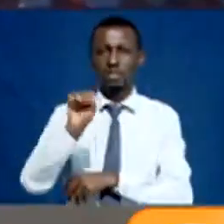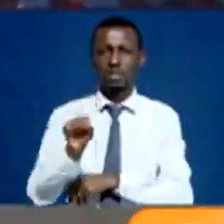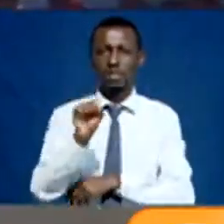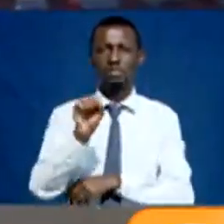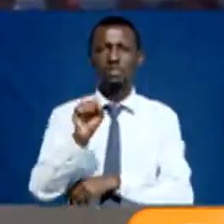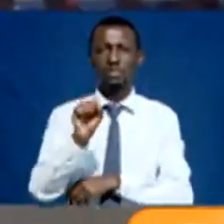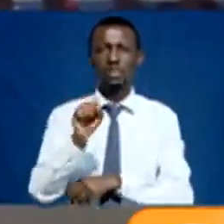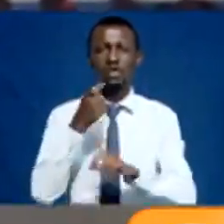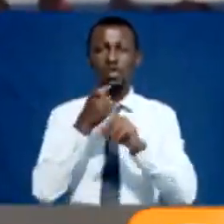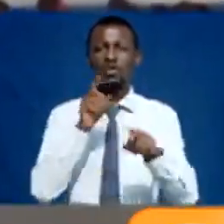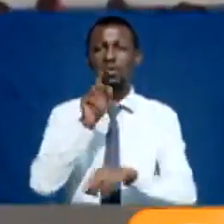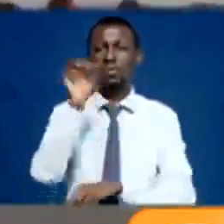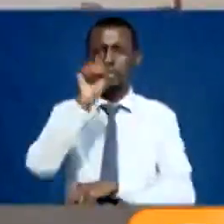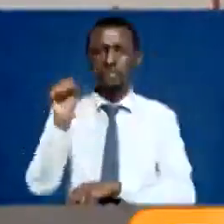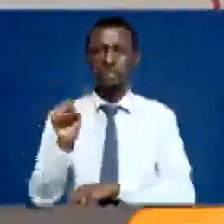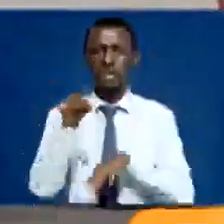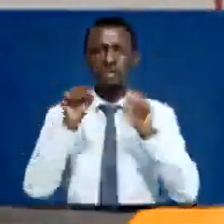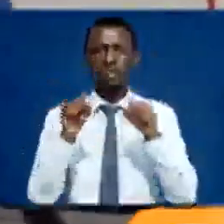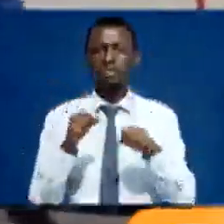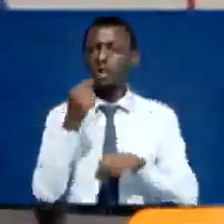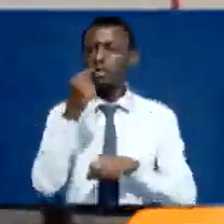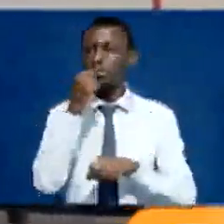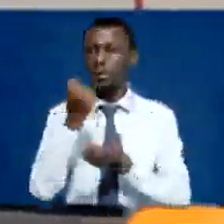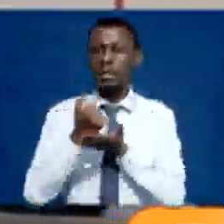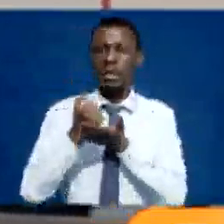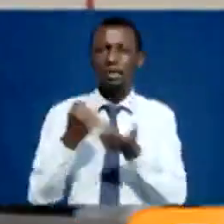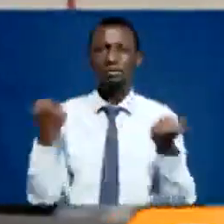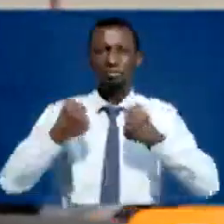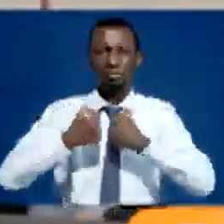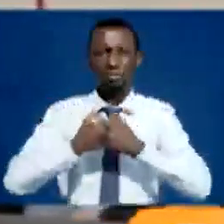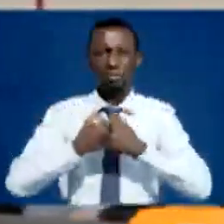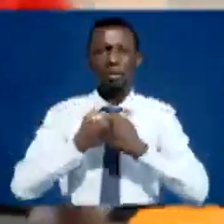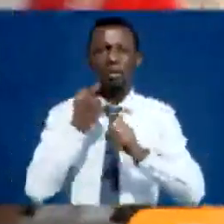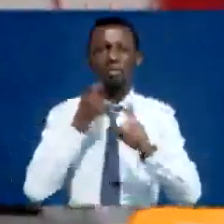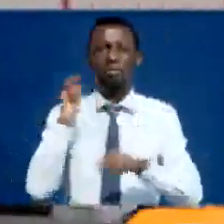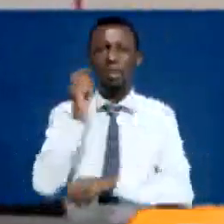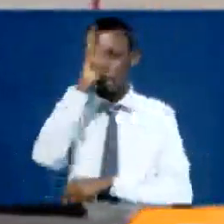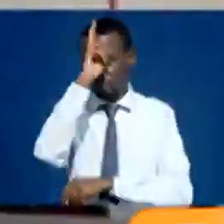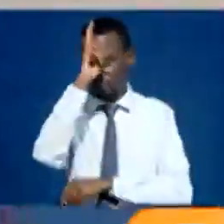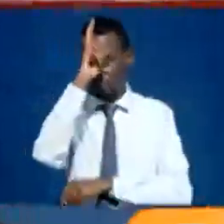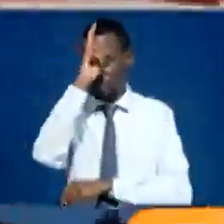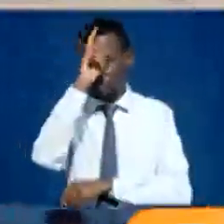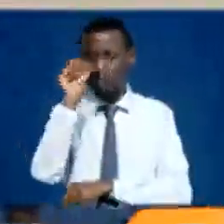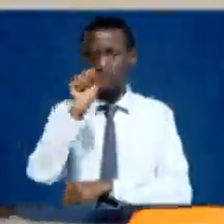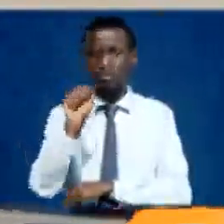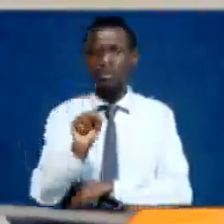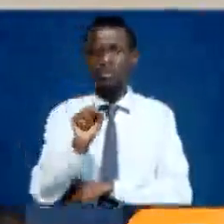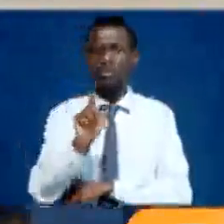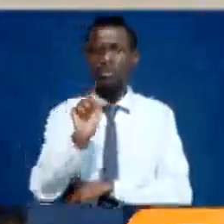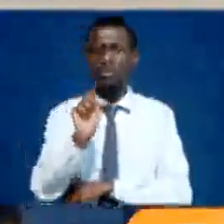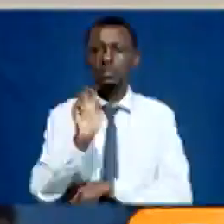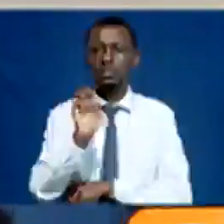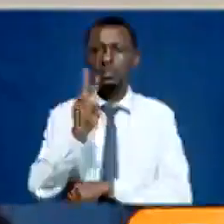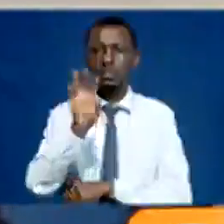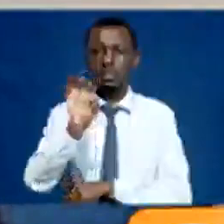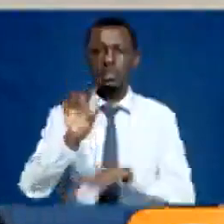Dallas Club was saved by the referee against Shafi Bakari of Kenya Police. Steve Ndungu of KDF beat Boz Ambuka